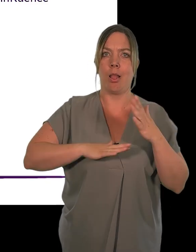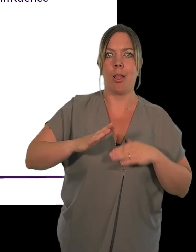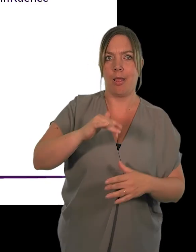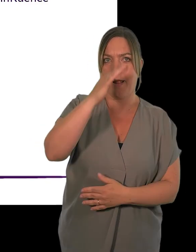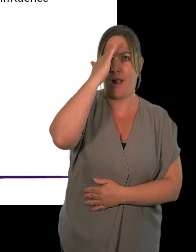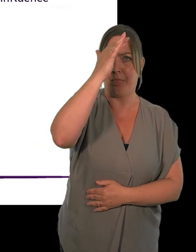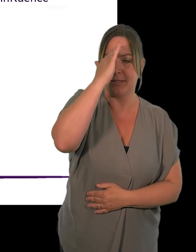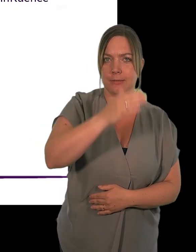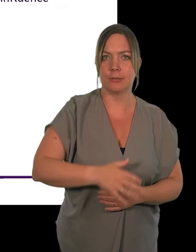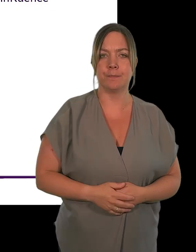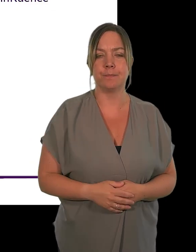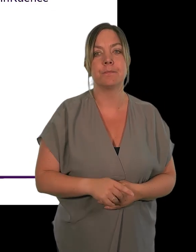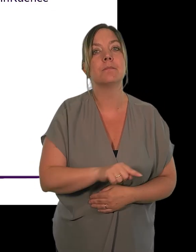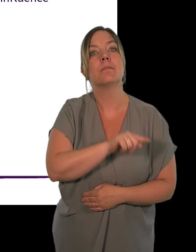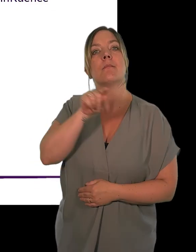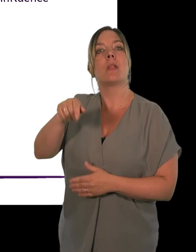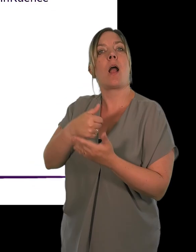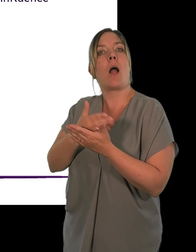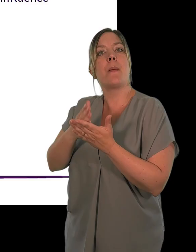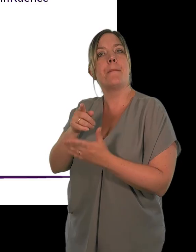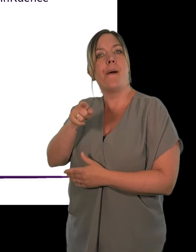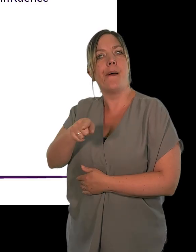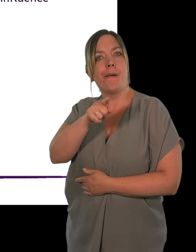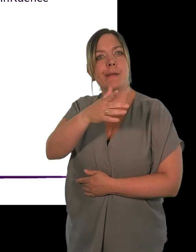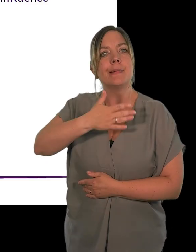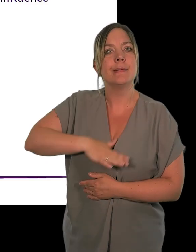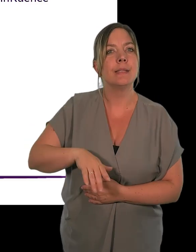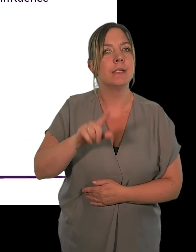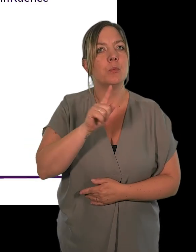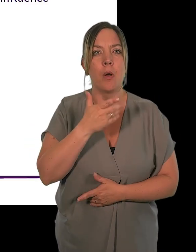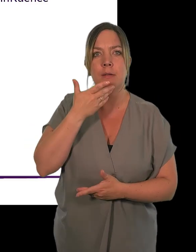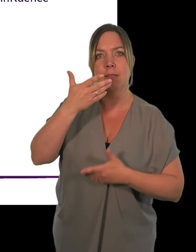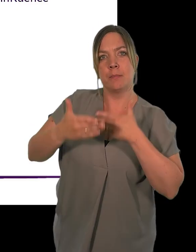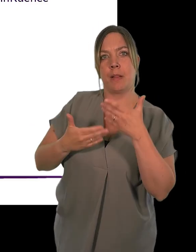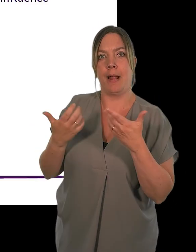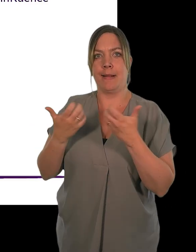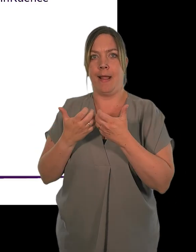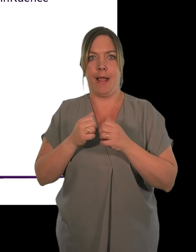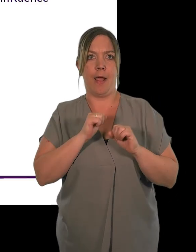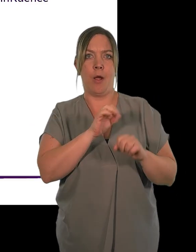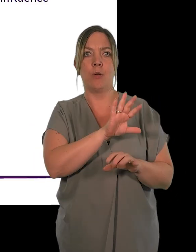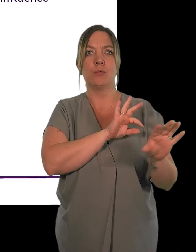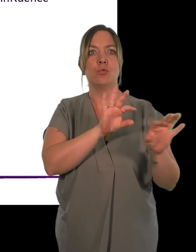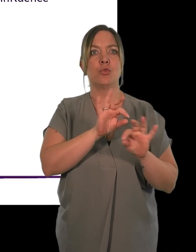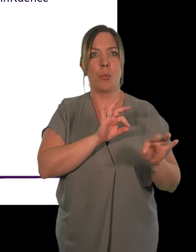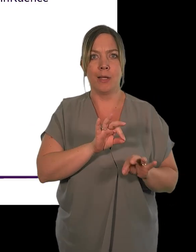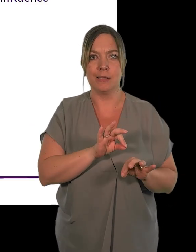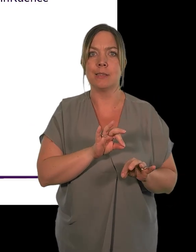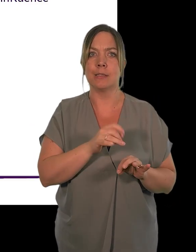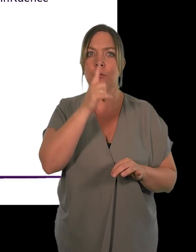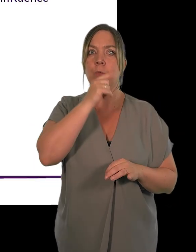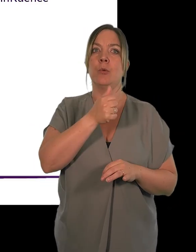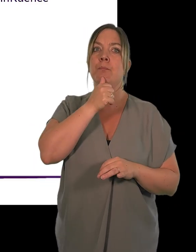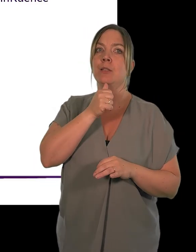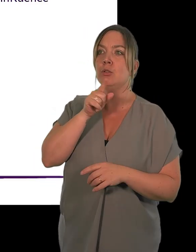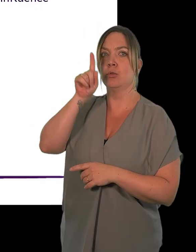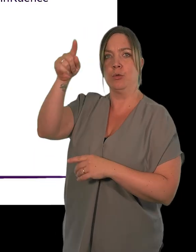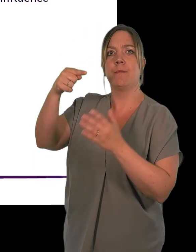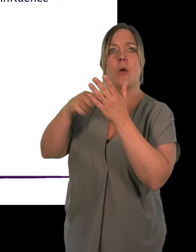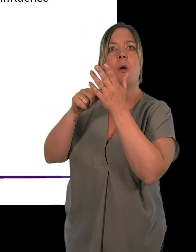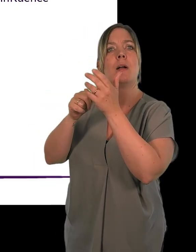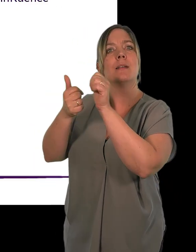you to explain how your choices can be used in Technovara to inform and influence decision